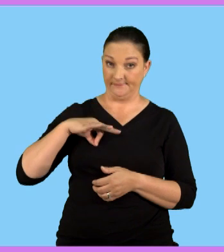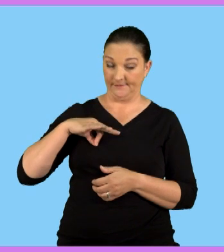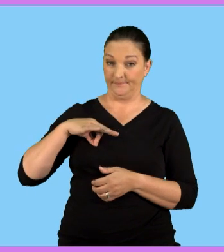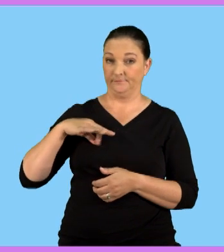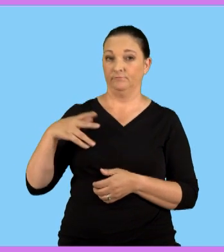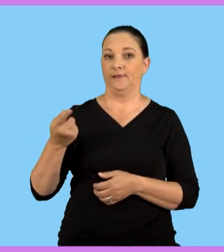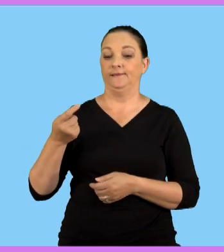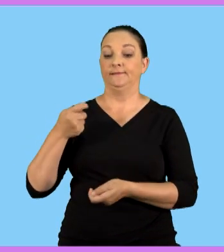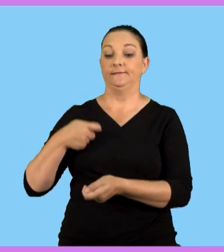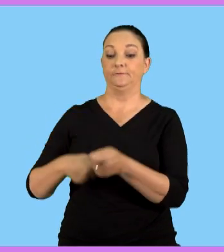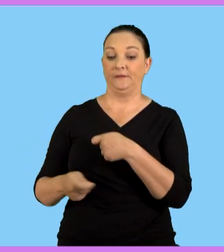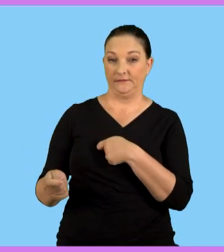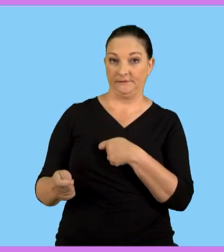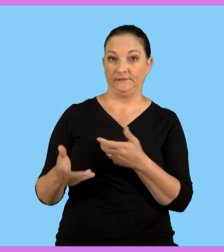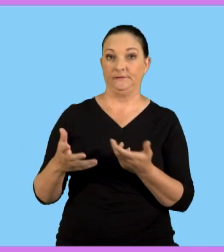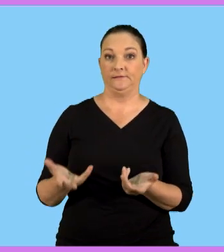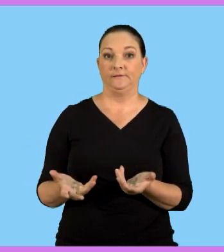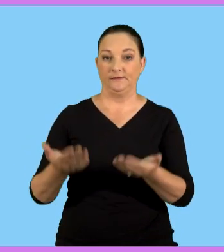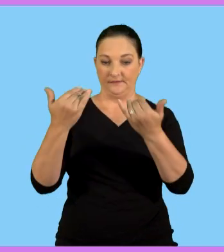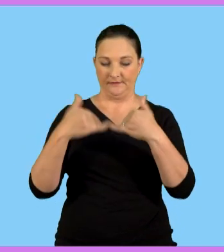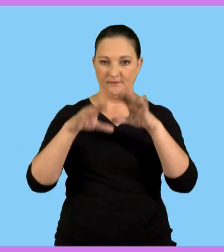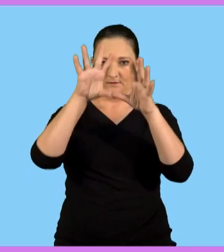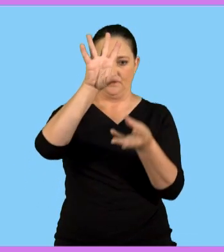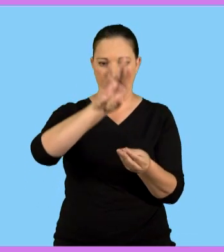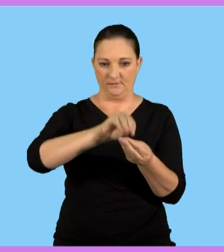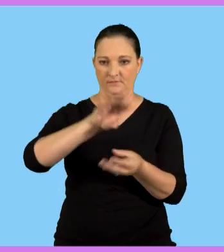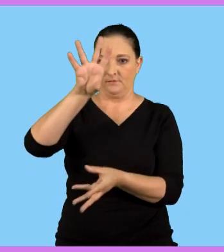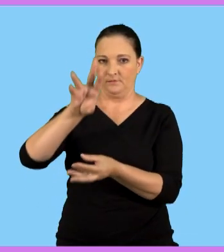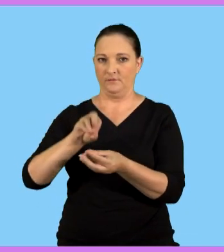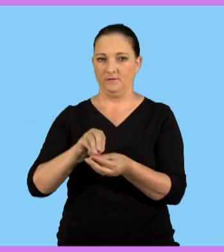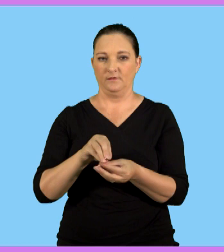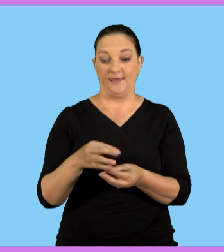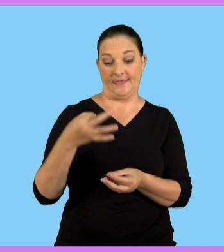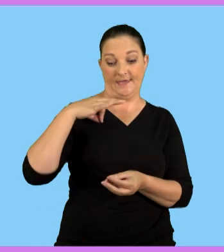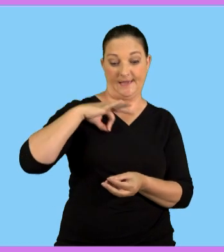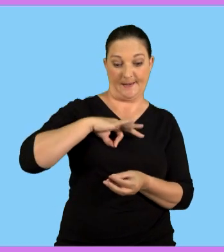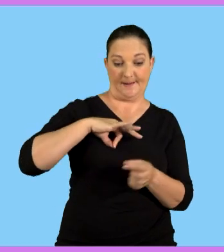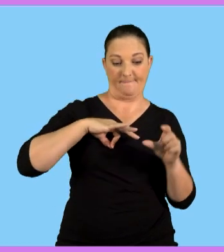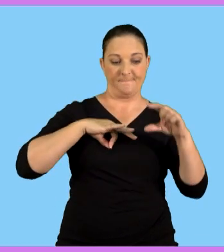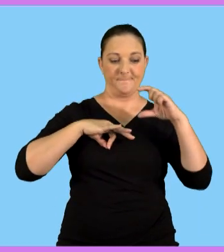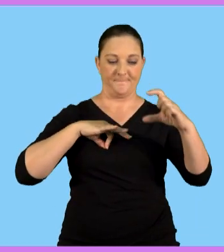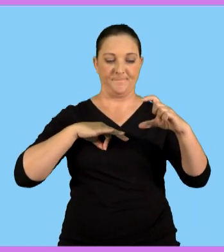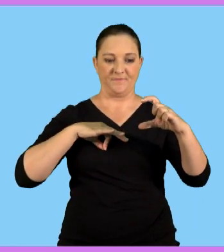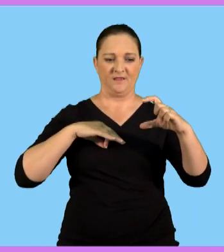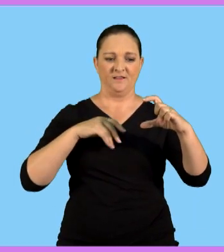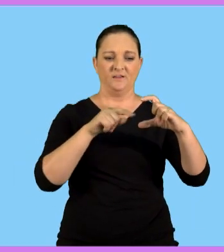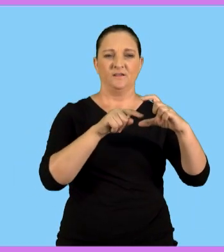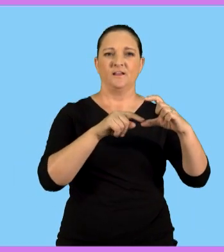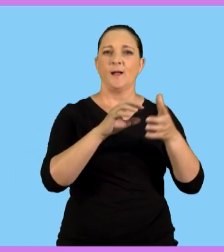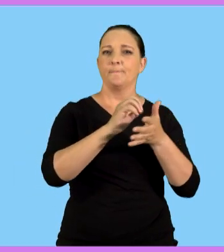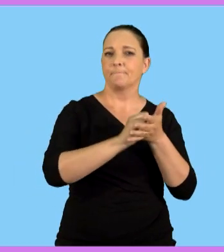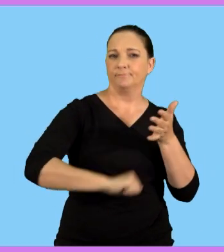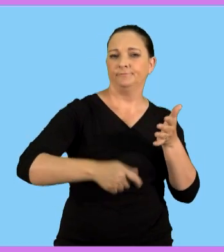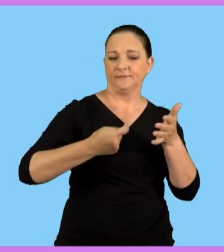expenses, and then at the bottom, income minus expenses to check if we have a surplus or